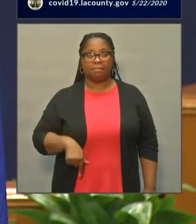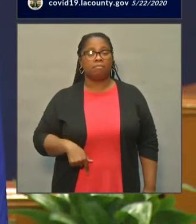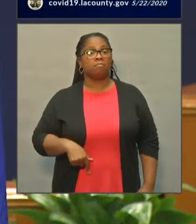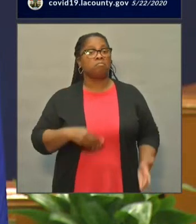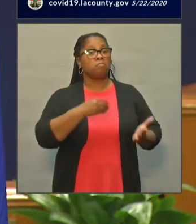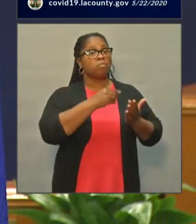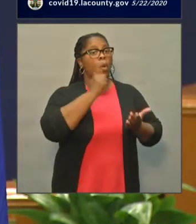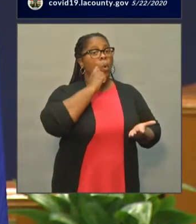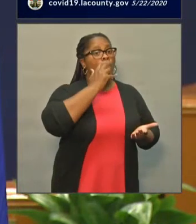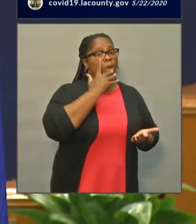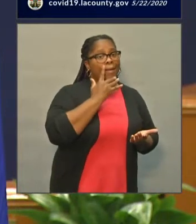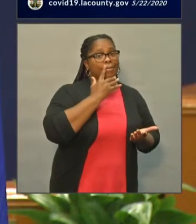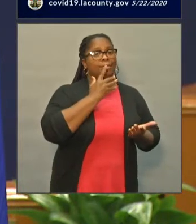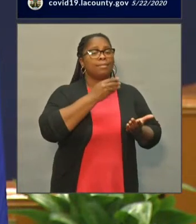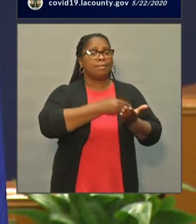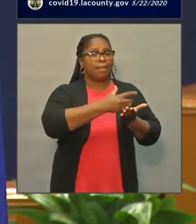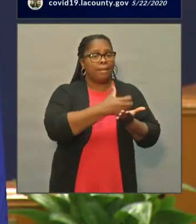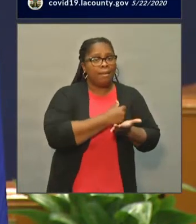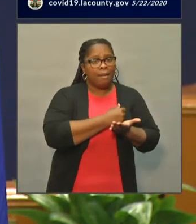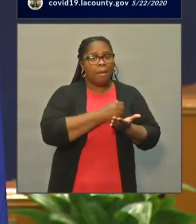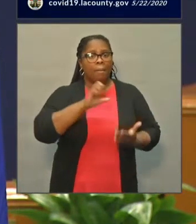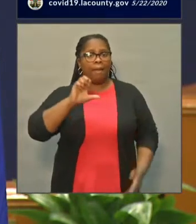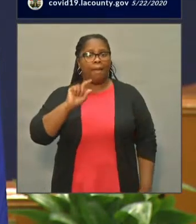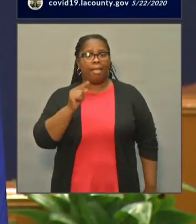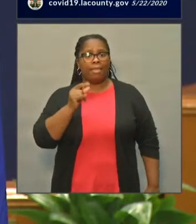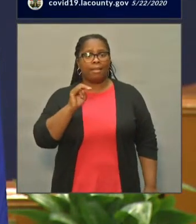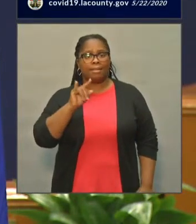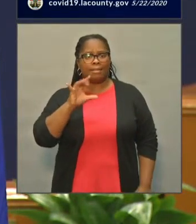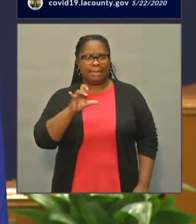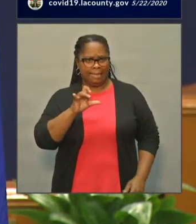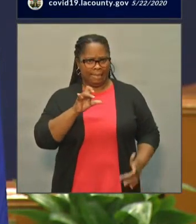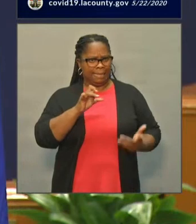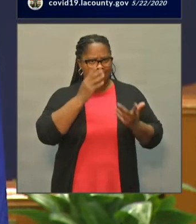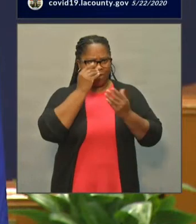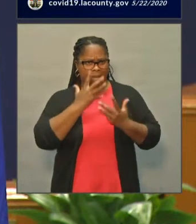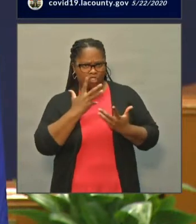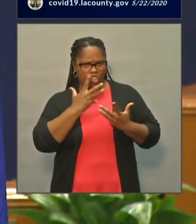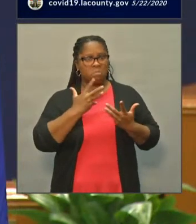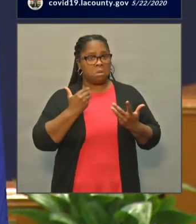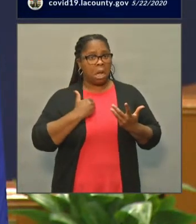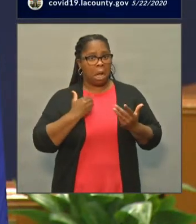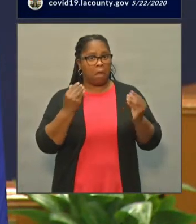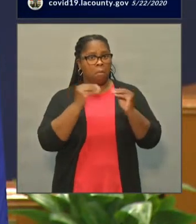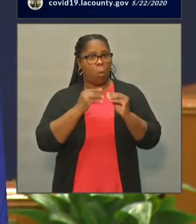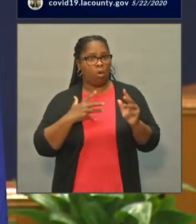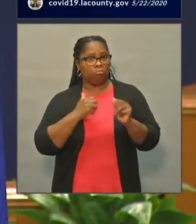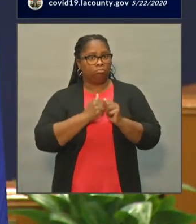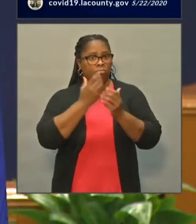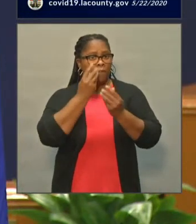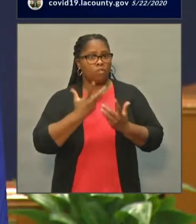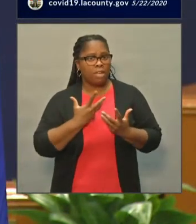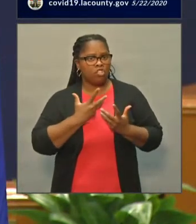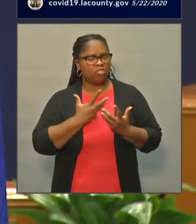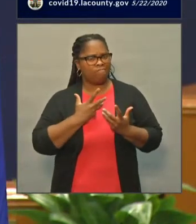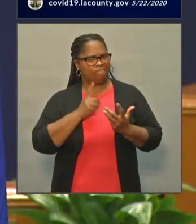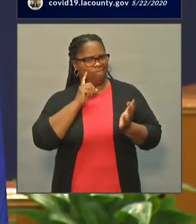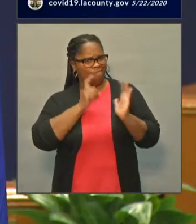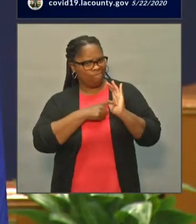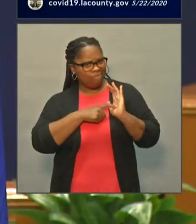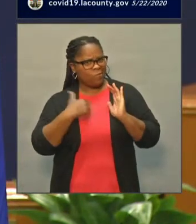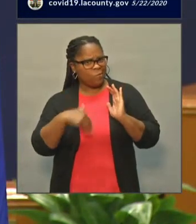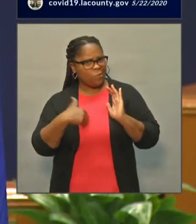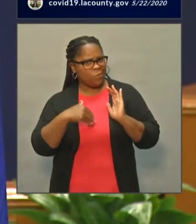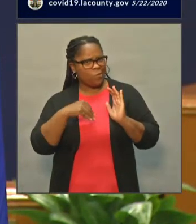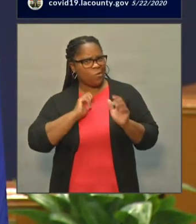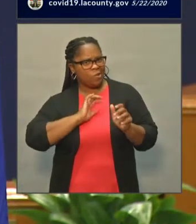level data we are collecting and examining closely to understand how COVID-19 is affecting some groups more than